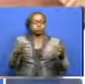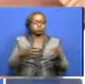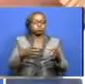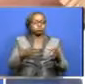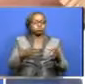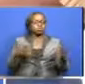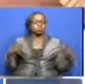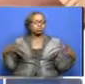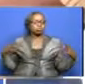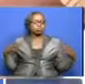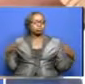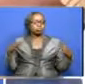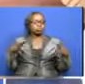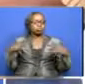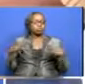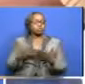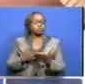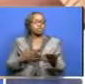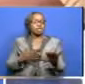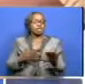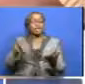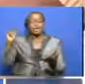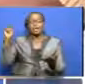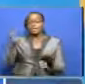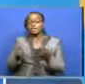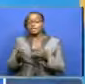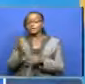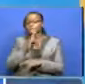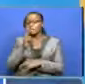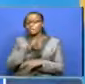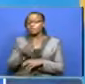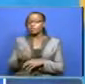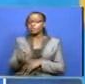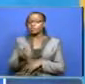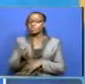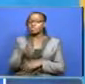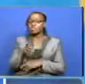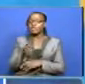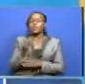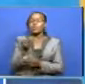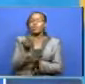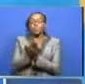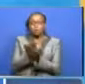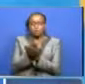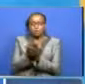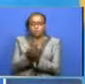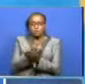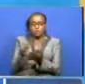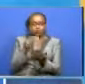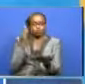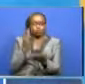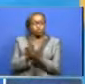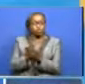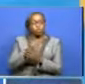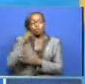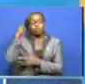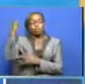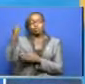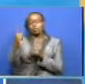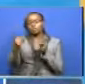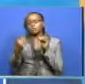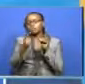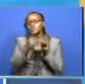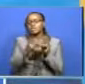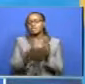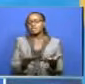huge crowds, exposing Kenyans to the risk of the virus. We urge them to desist from holding political meetings